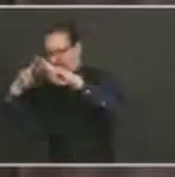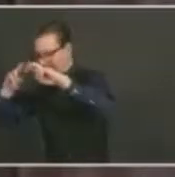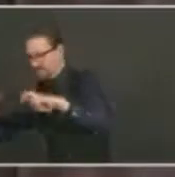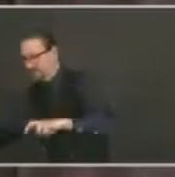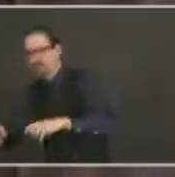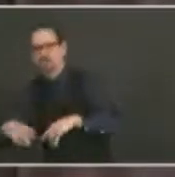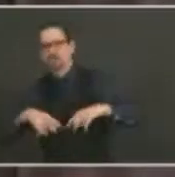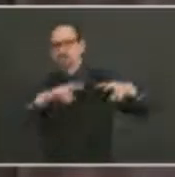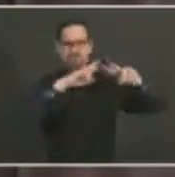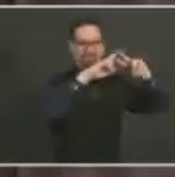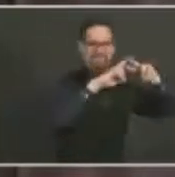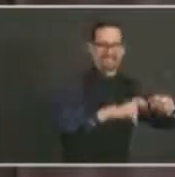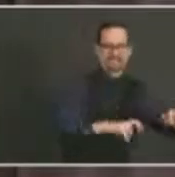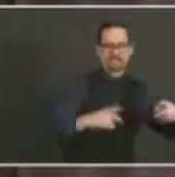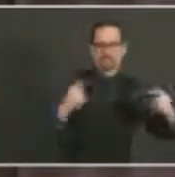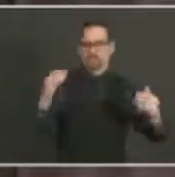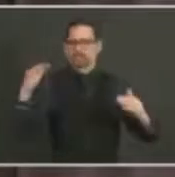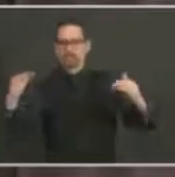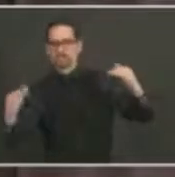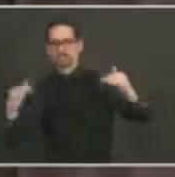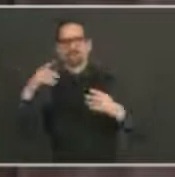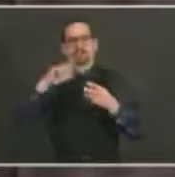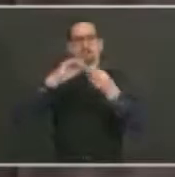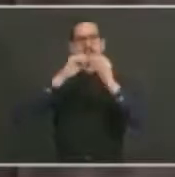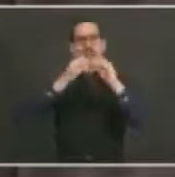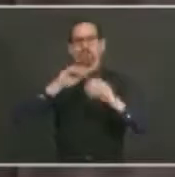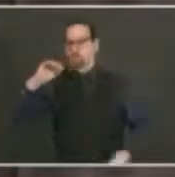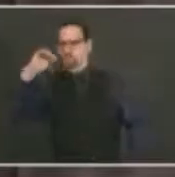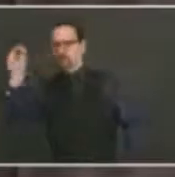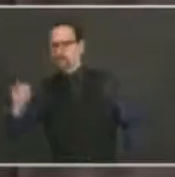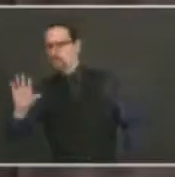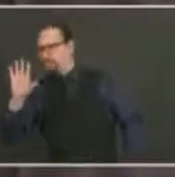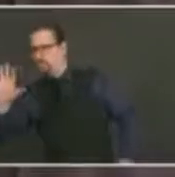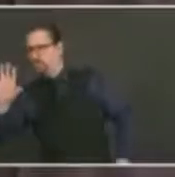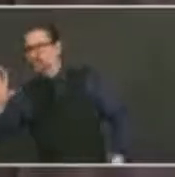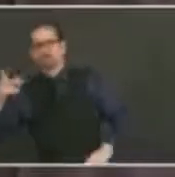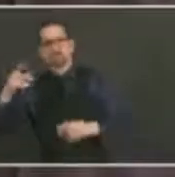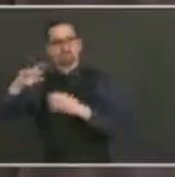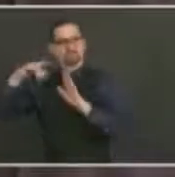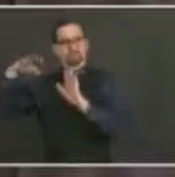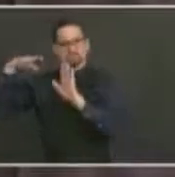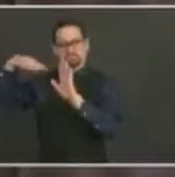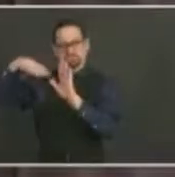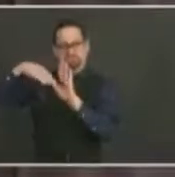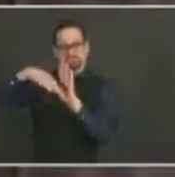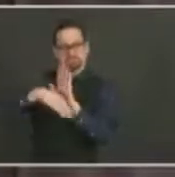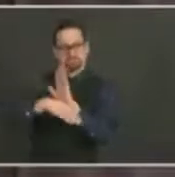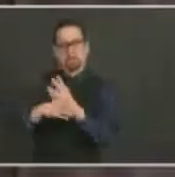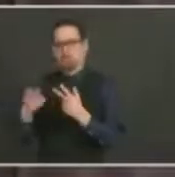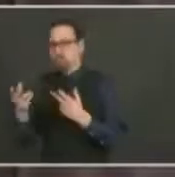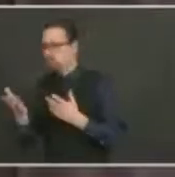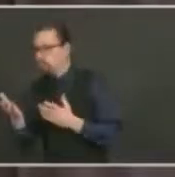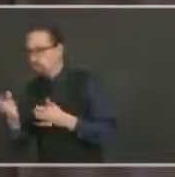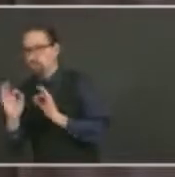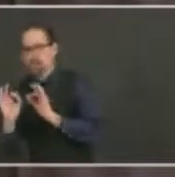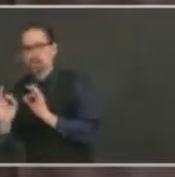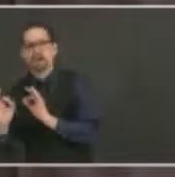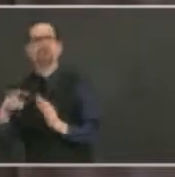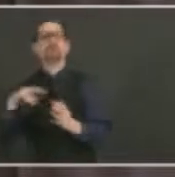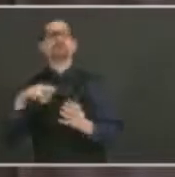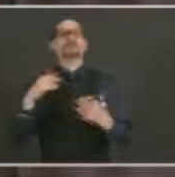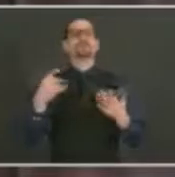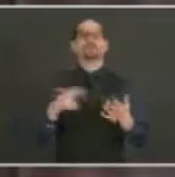percent positivity down. And then also, as you can see from our loosening of the restrictions with bars,